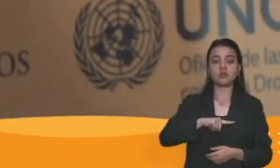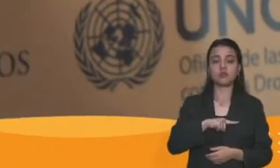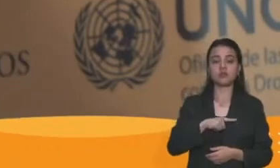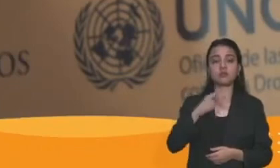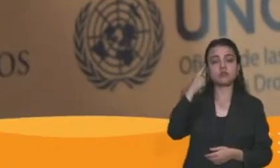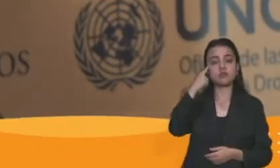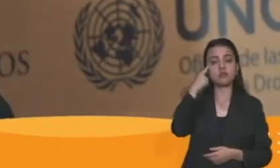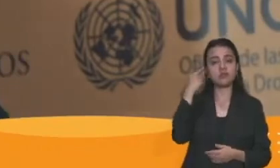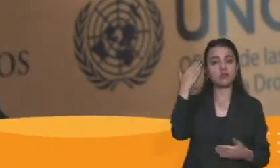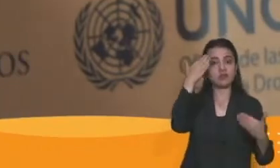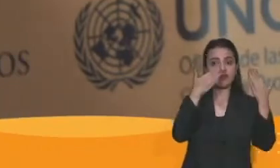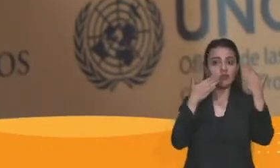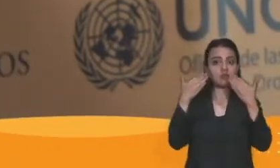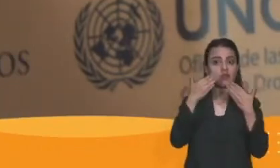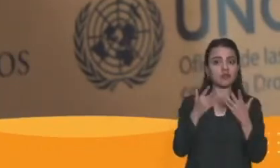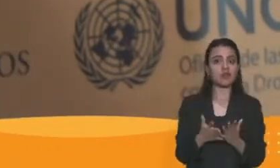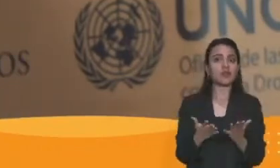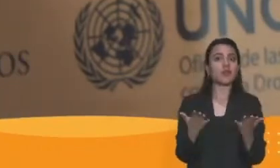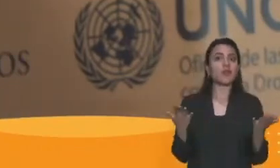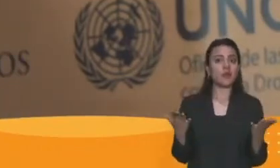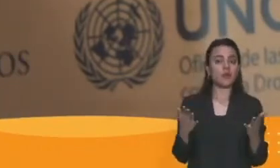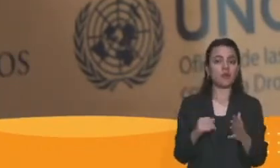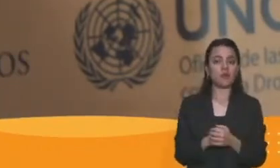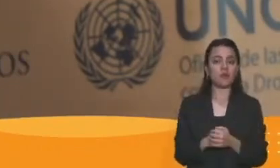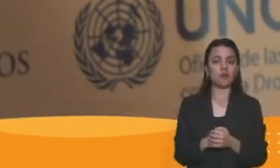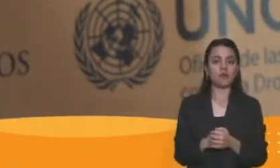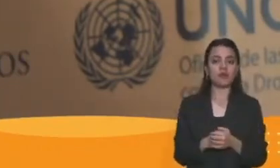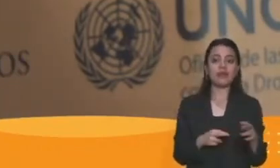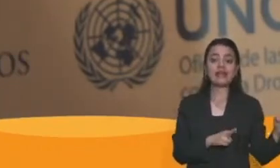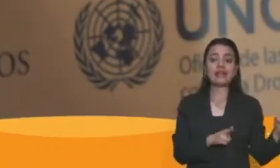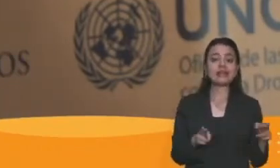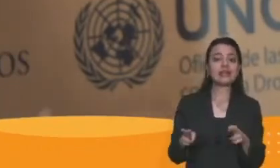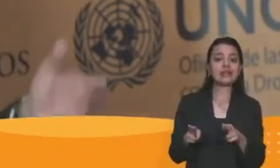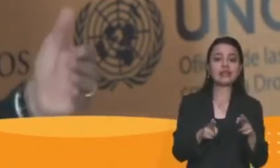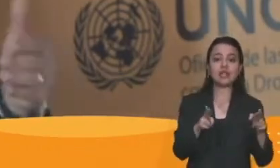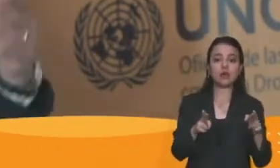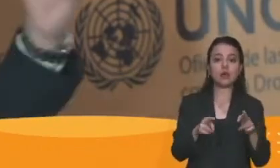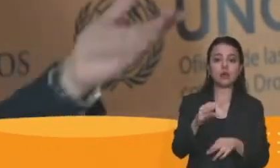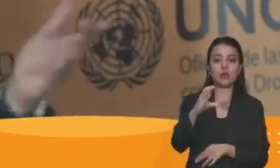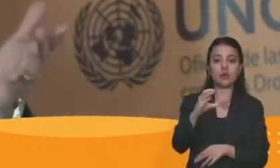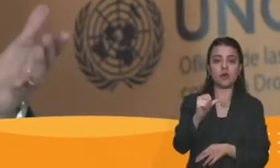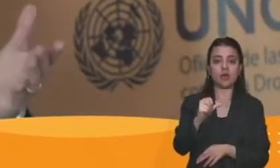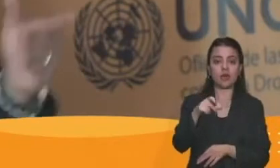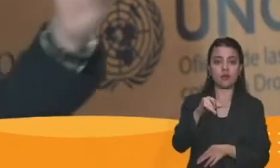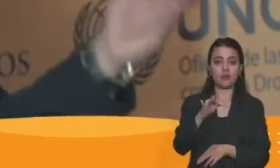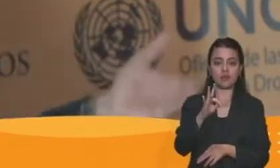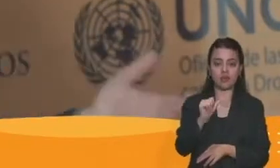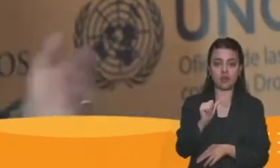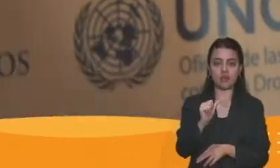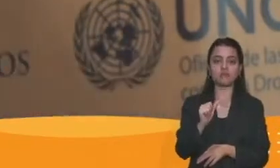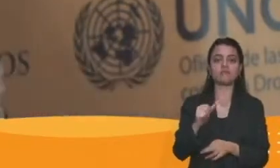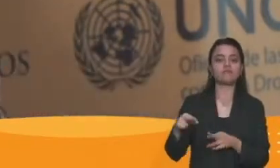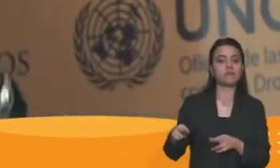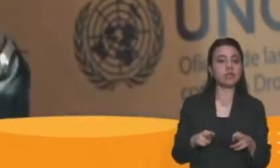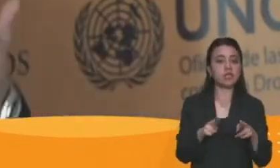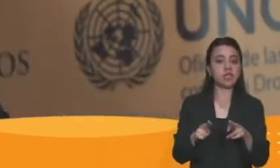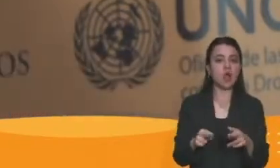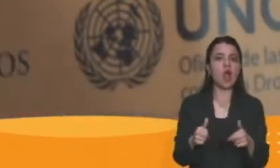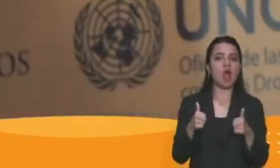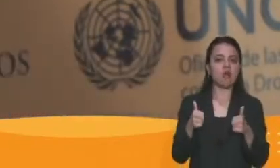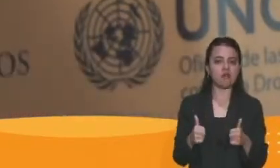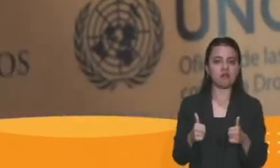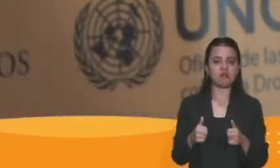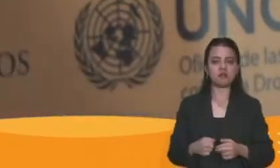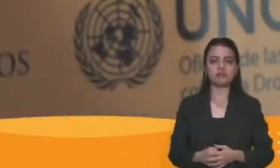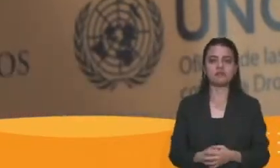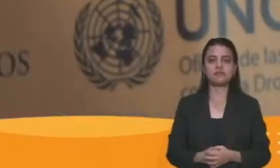10 rivers that we monitor is specifically focus on the river of Caquetá. So we have